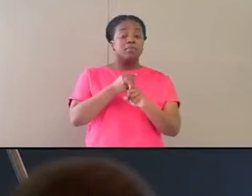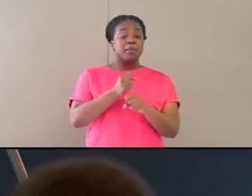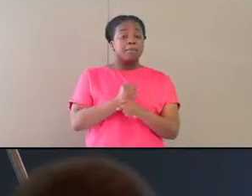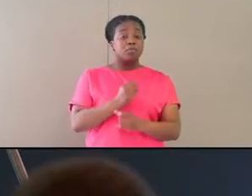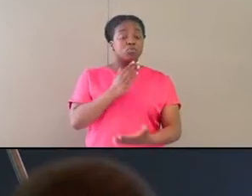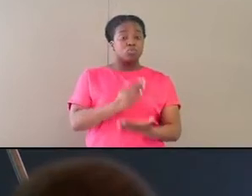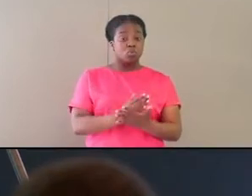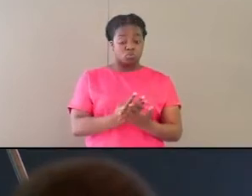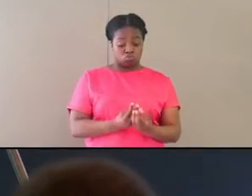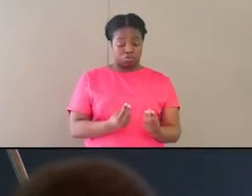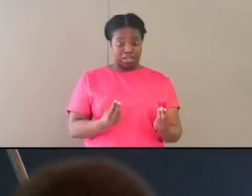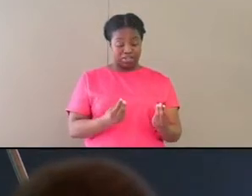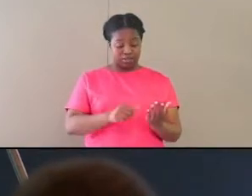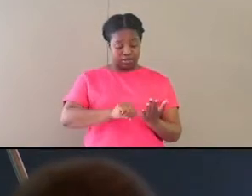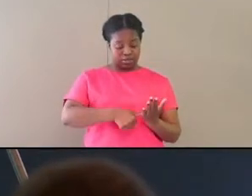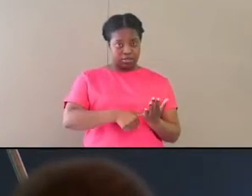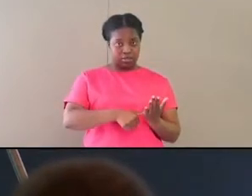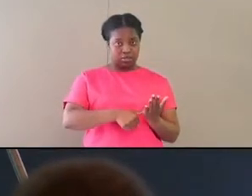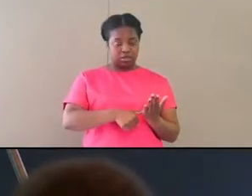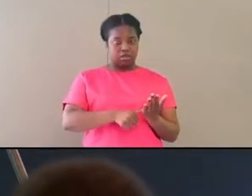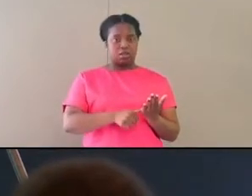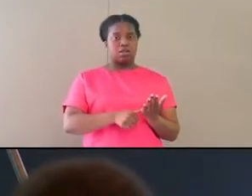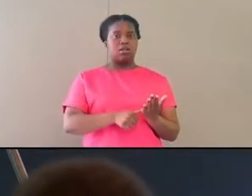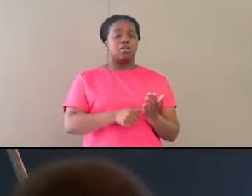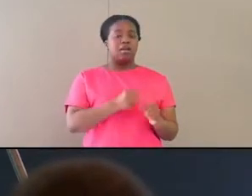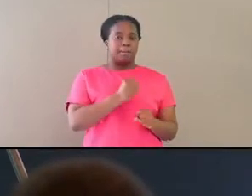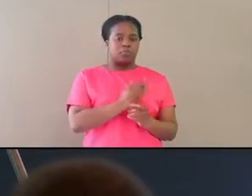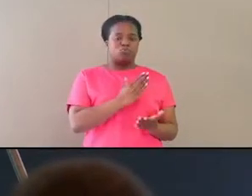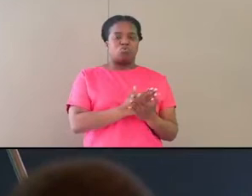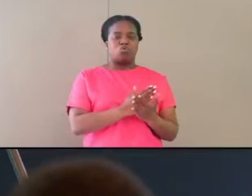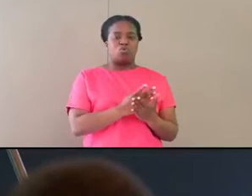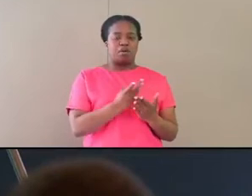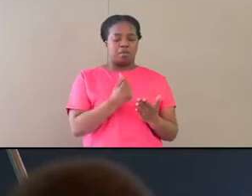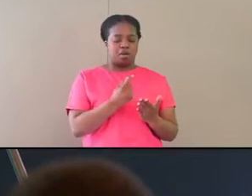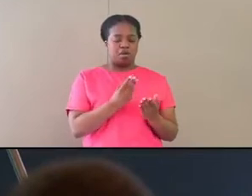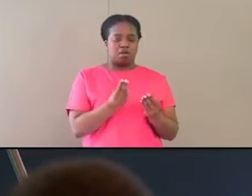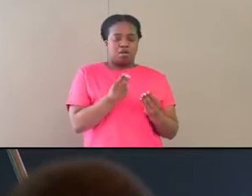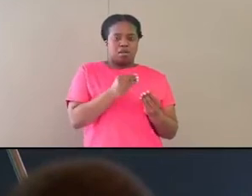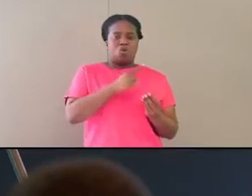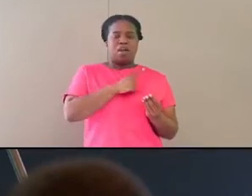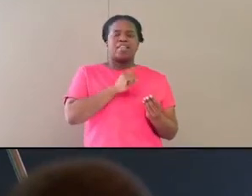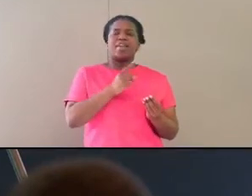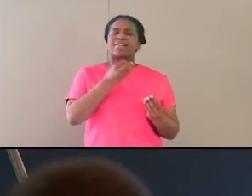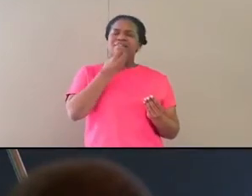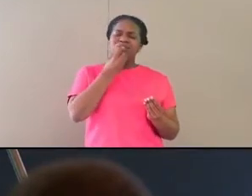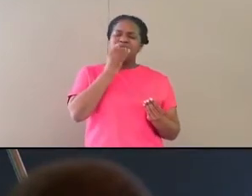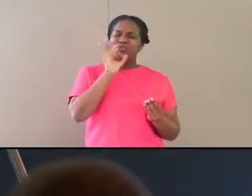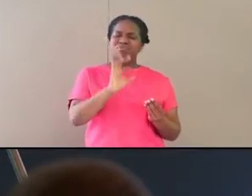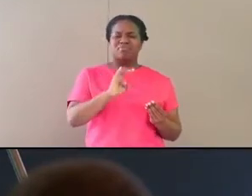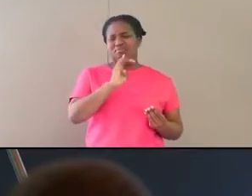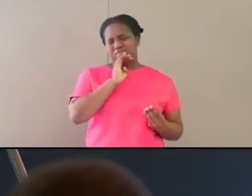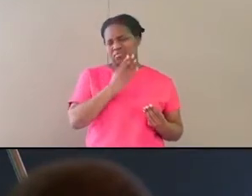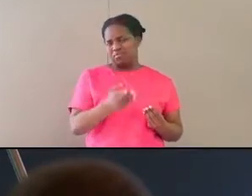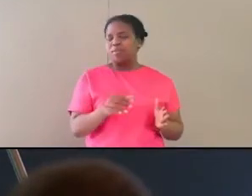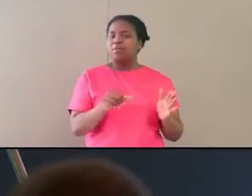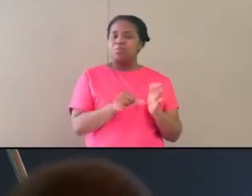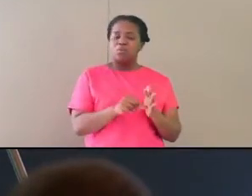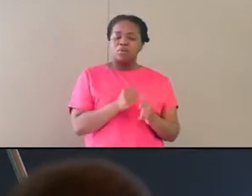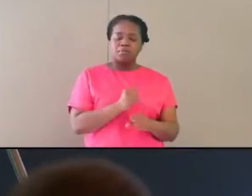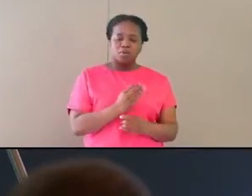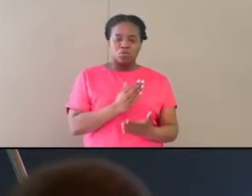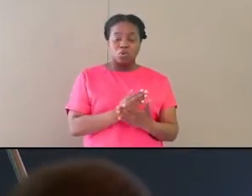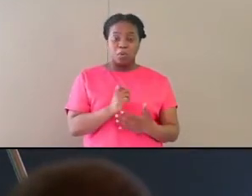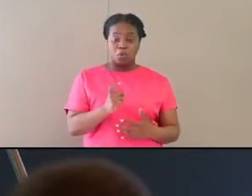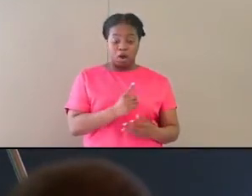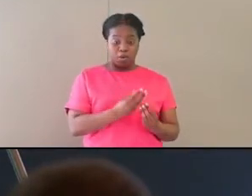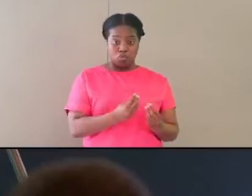the level of the child support grant to the level of the food poverty line is just as important as it is to ensure that all qualifying